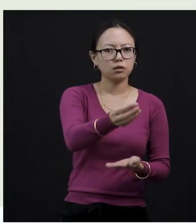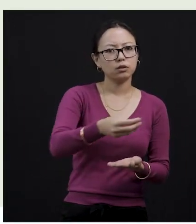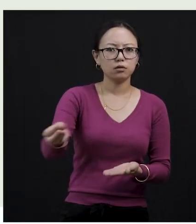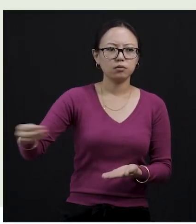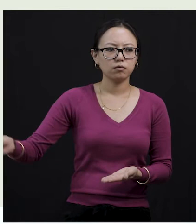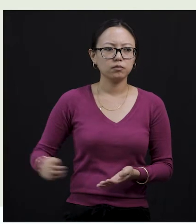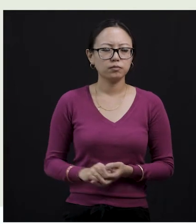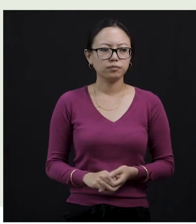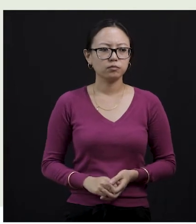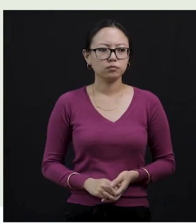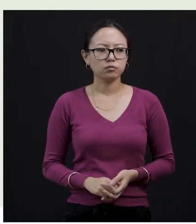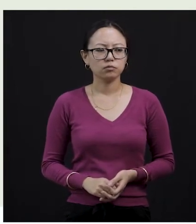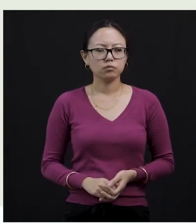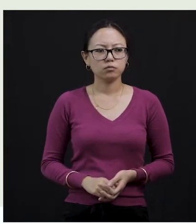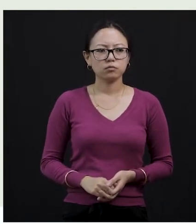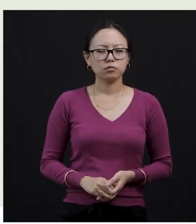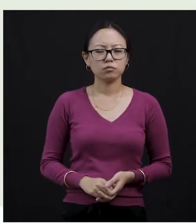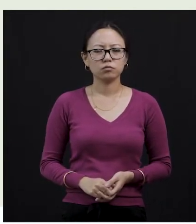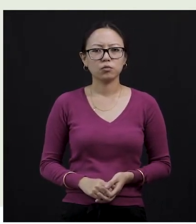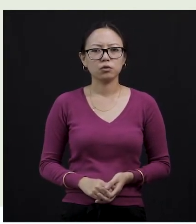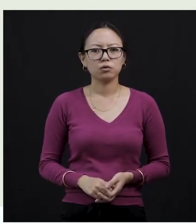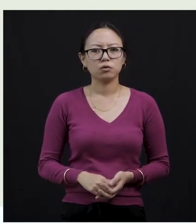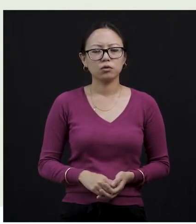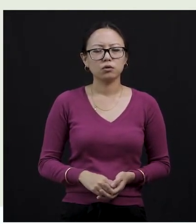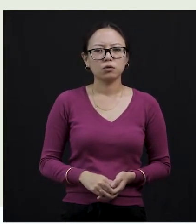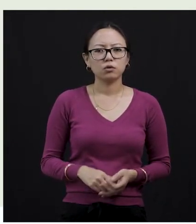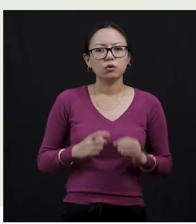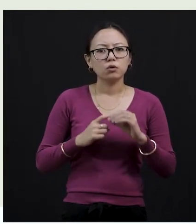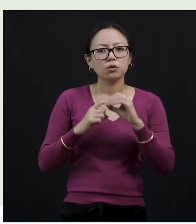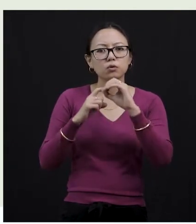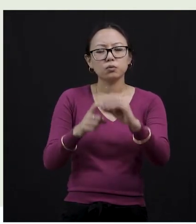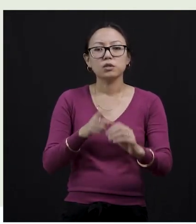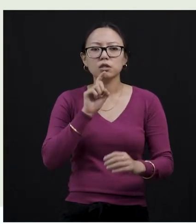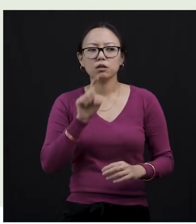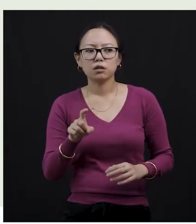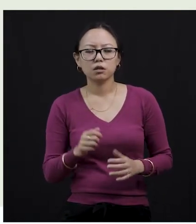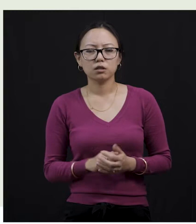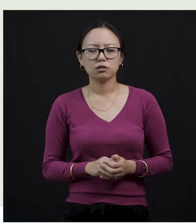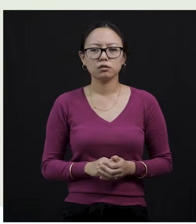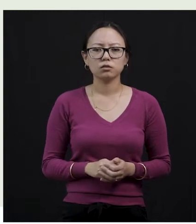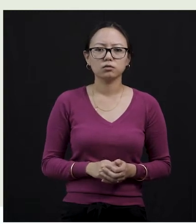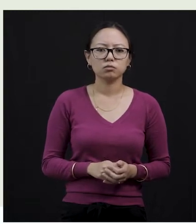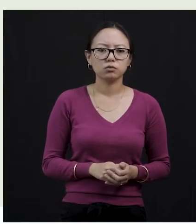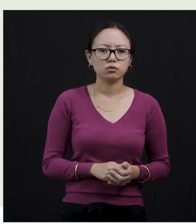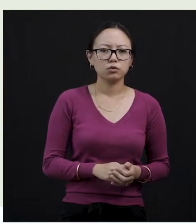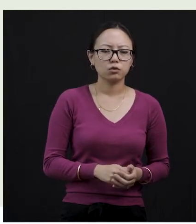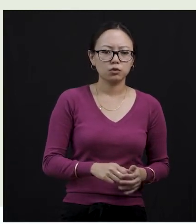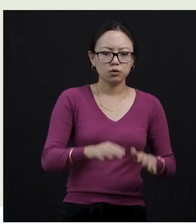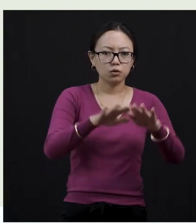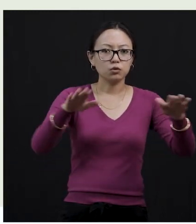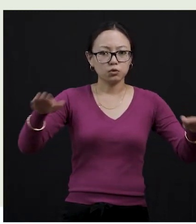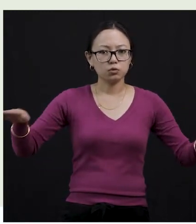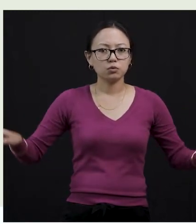so what you need to find it out? You need to find it out how many sweets does each